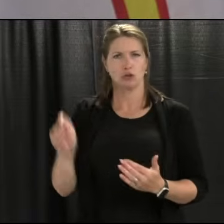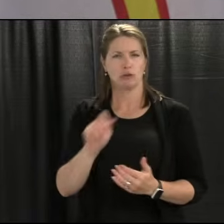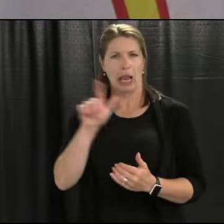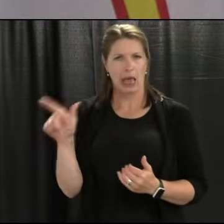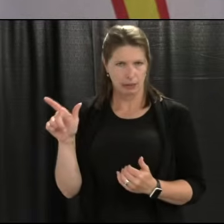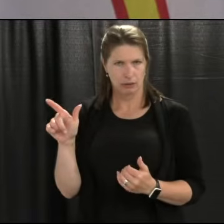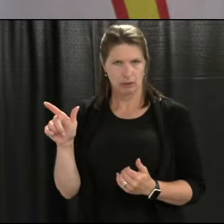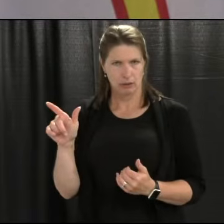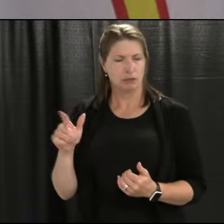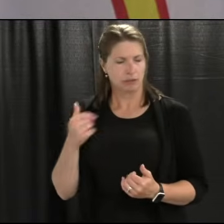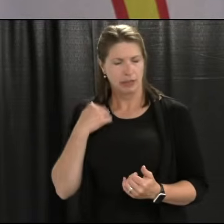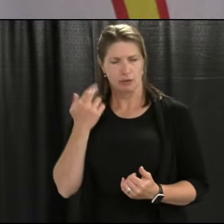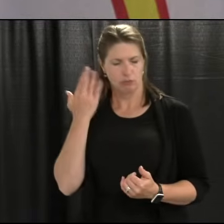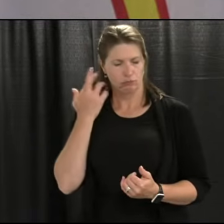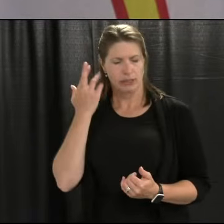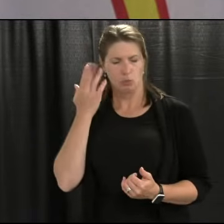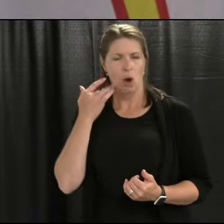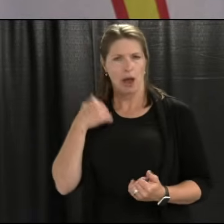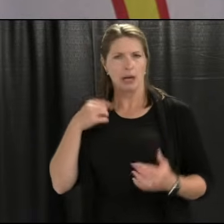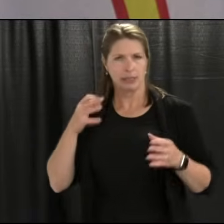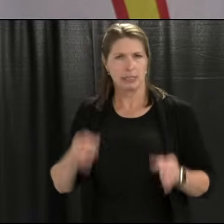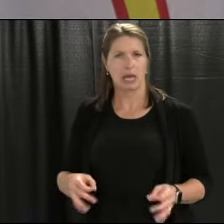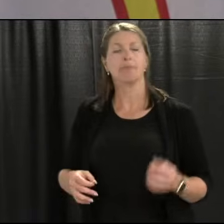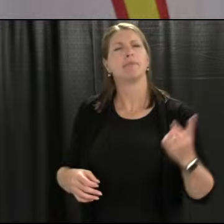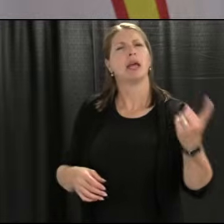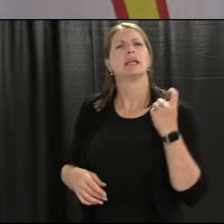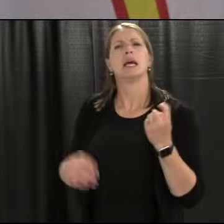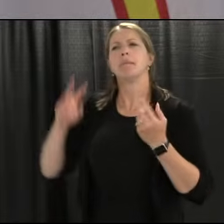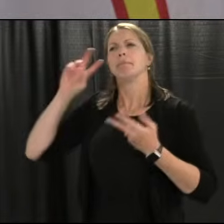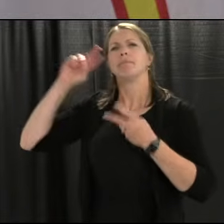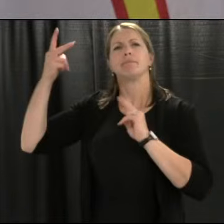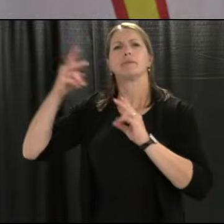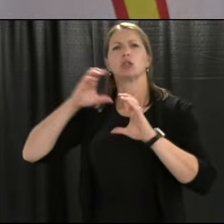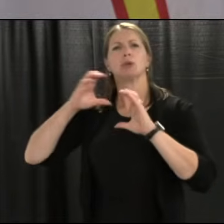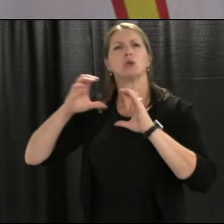misinformation online. What goes through your mind when you see it?